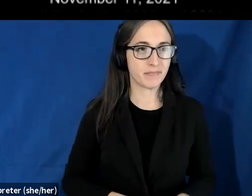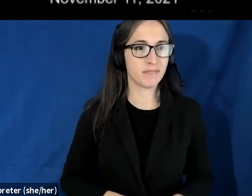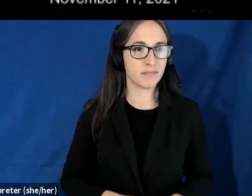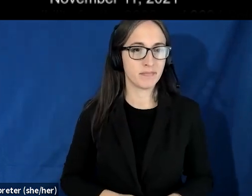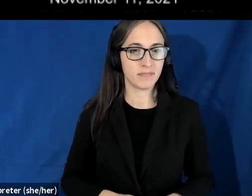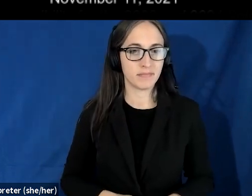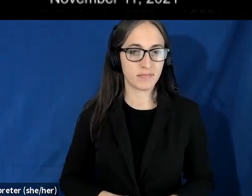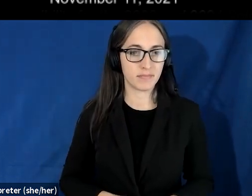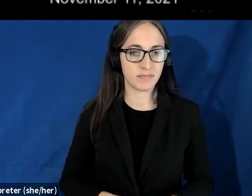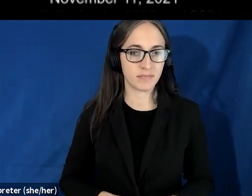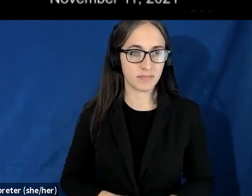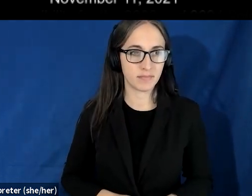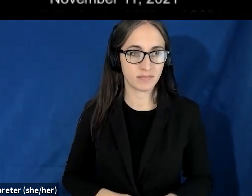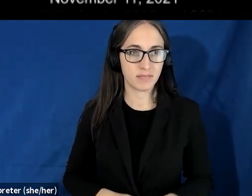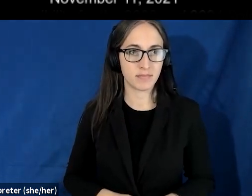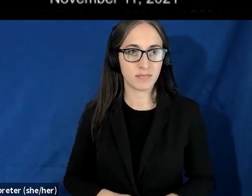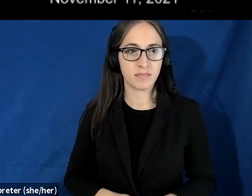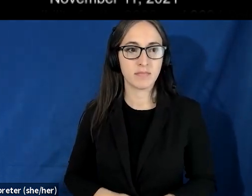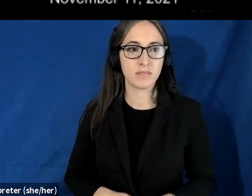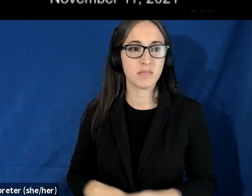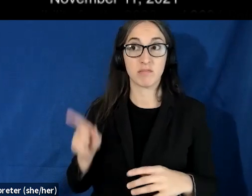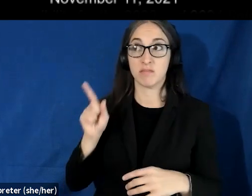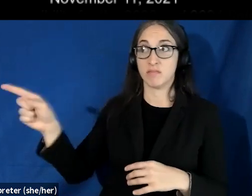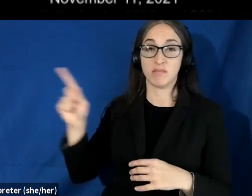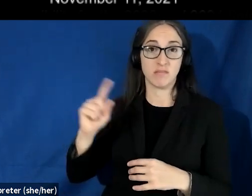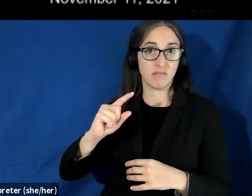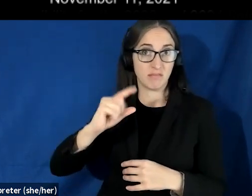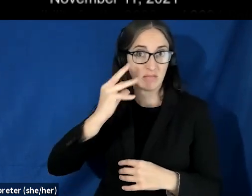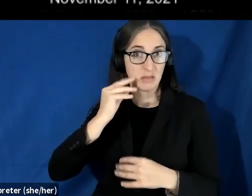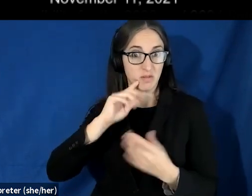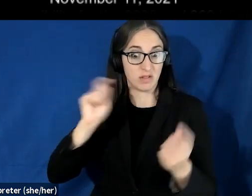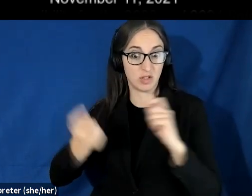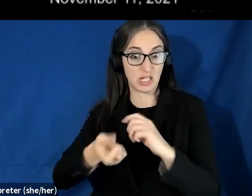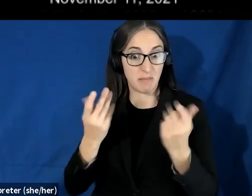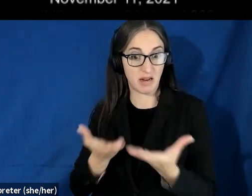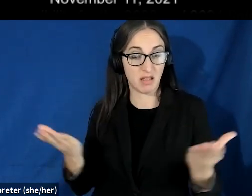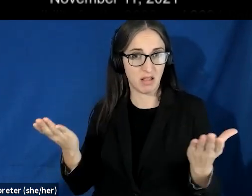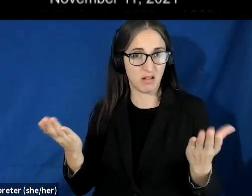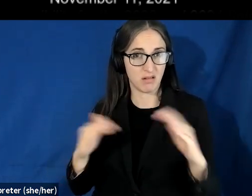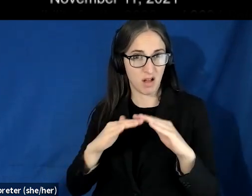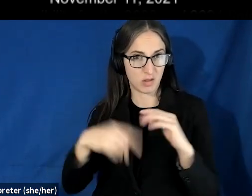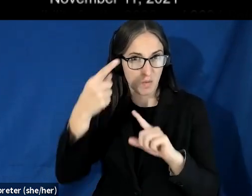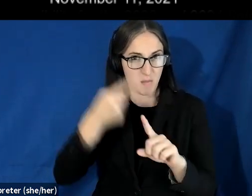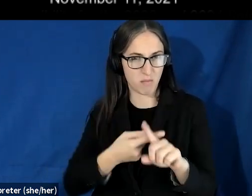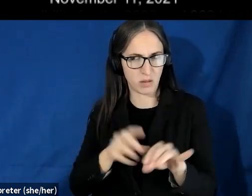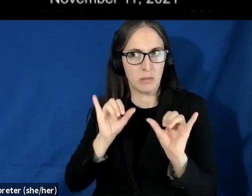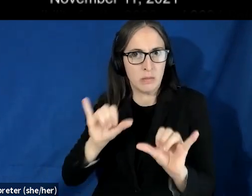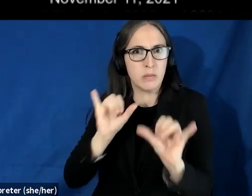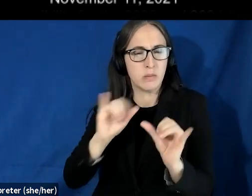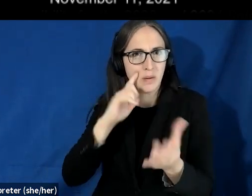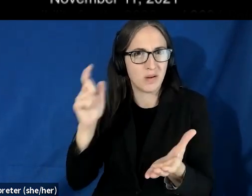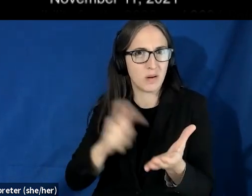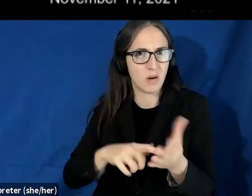After all these things that changed many things for me in just less than a month working there, I realized that it's a big challenge all over the